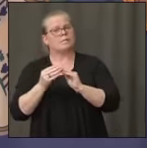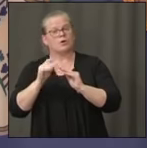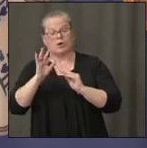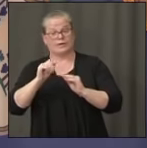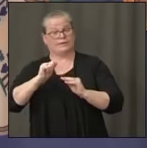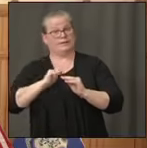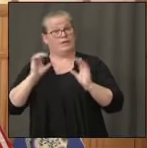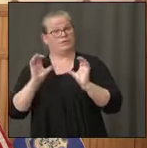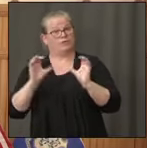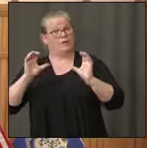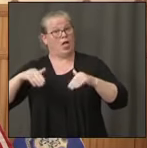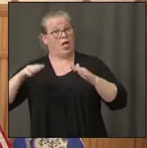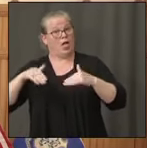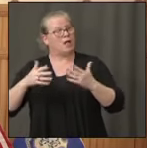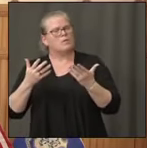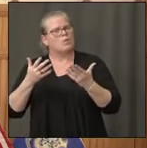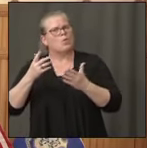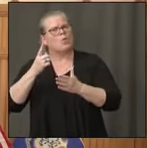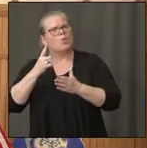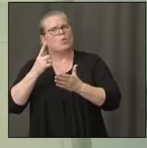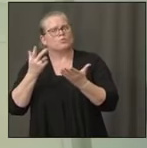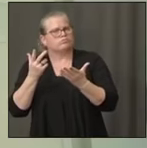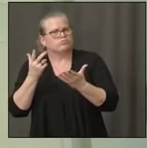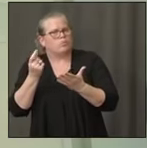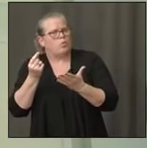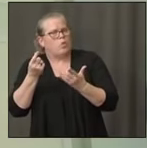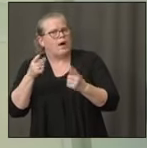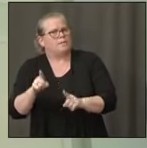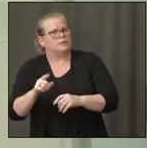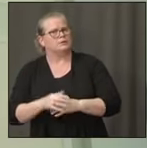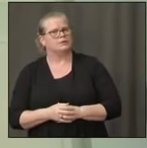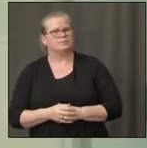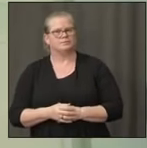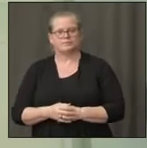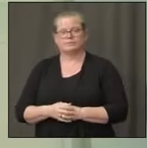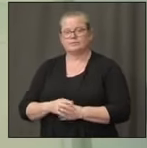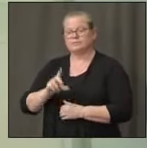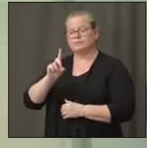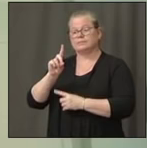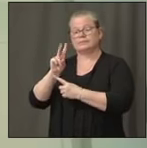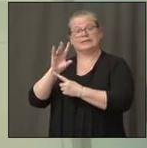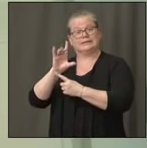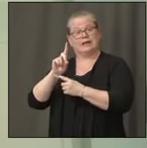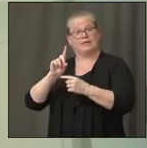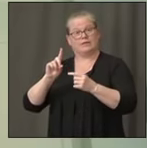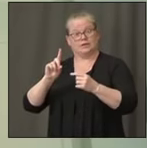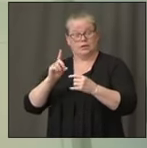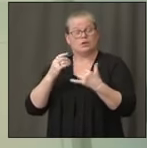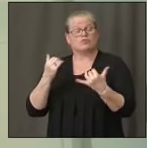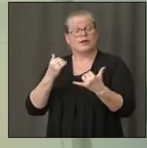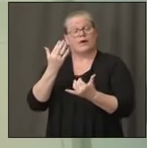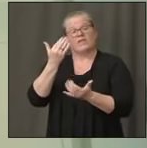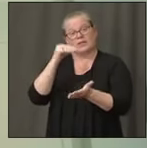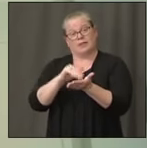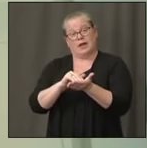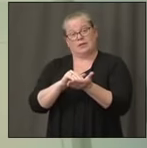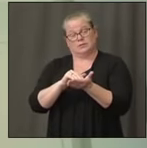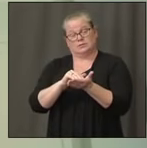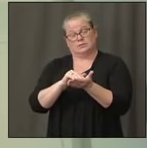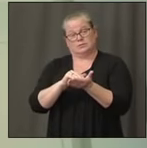David? Sure, I'm happy to take that. Yeah, so to date, over 15,000, 5,000 businesses have self-certified.